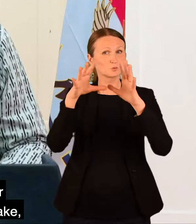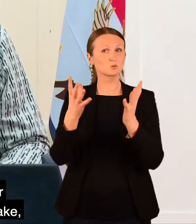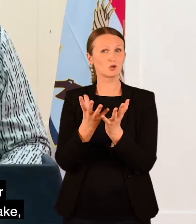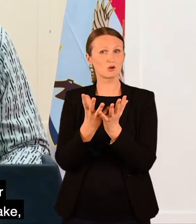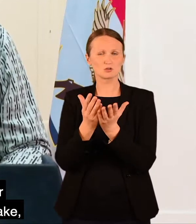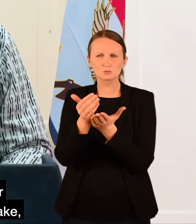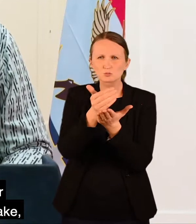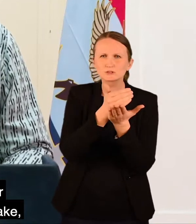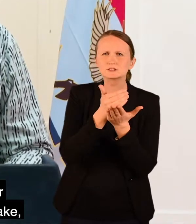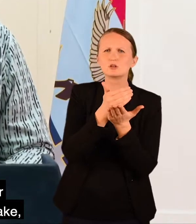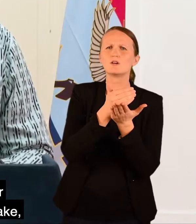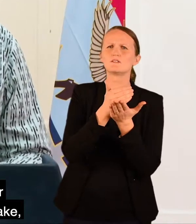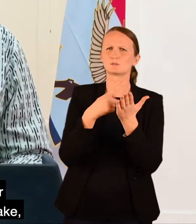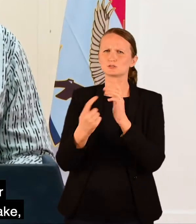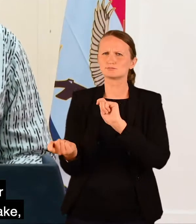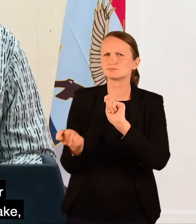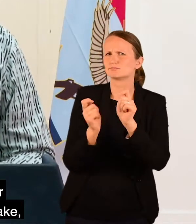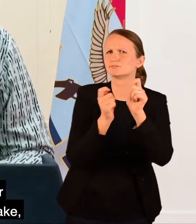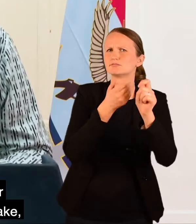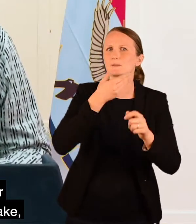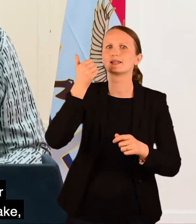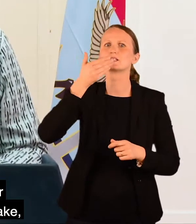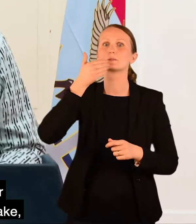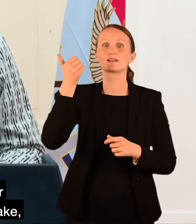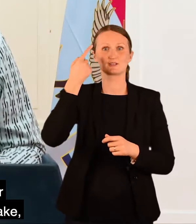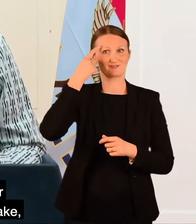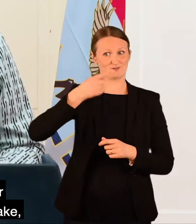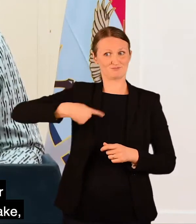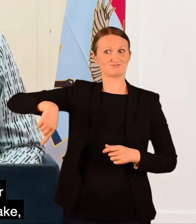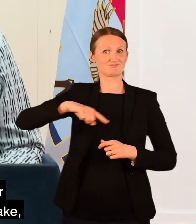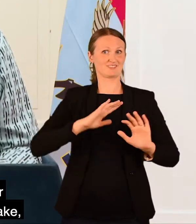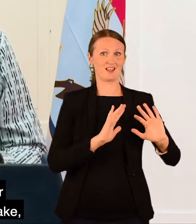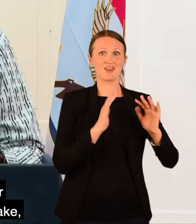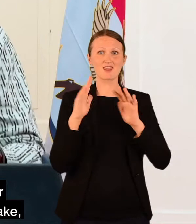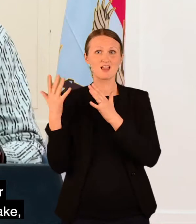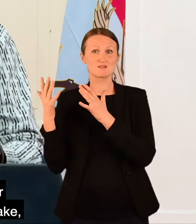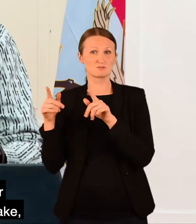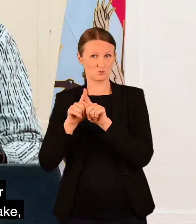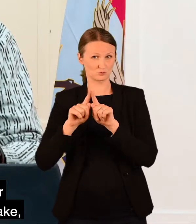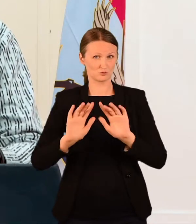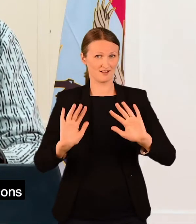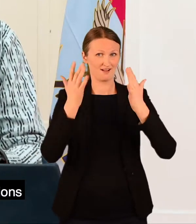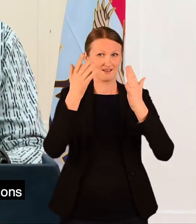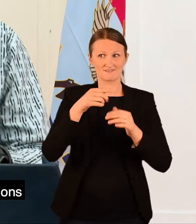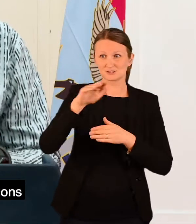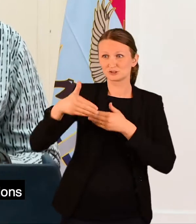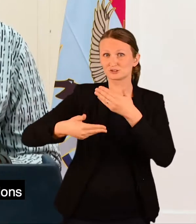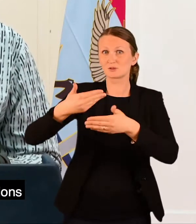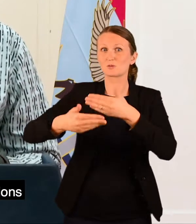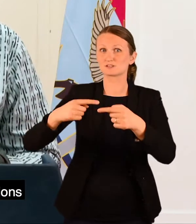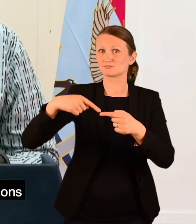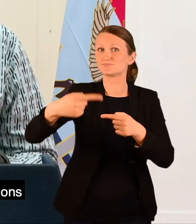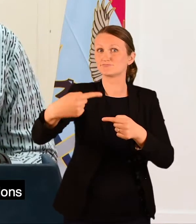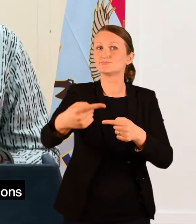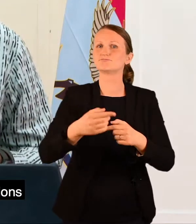to preserve and better the world that we live in for our sake, but also to provide